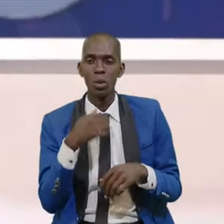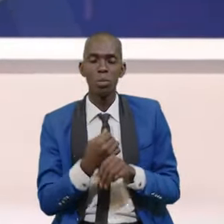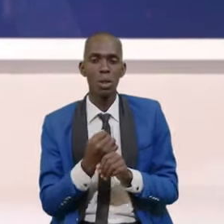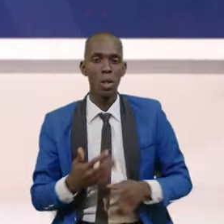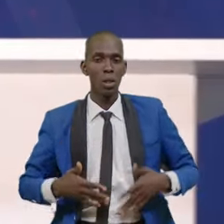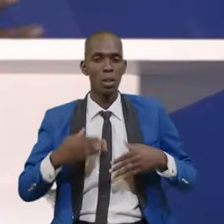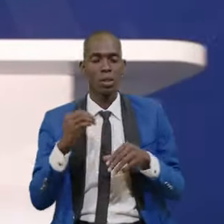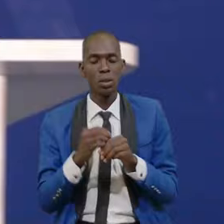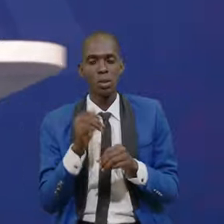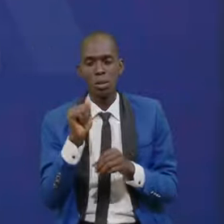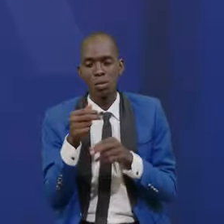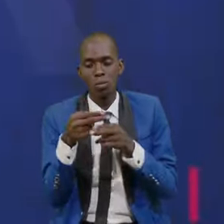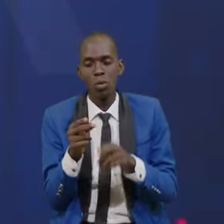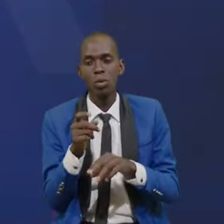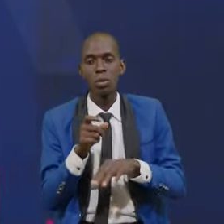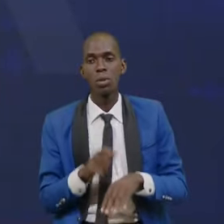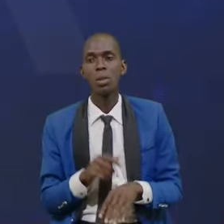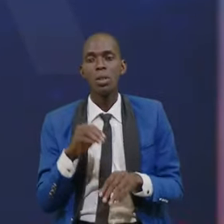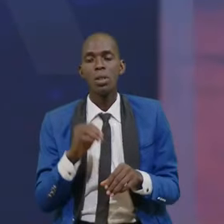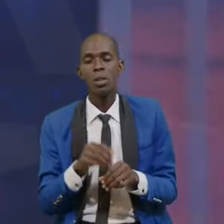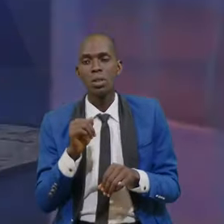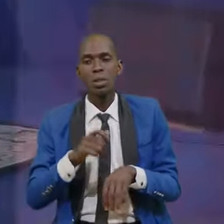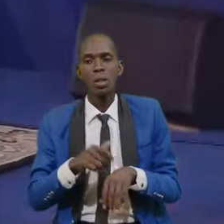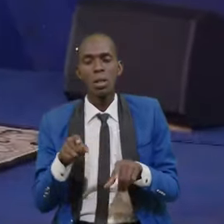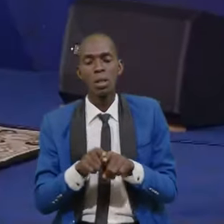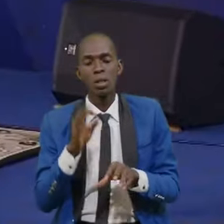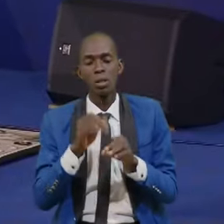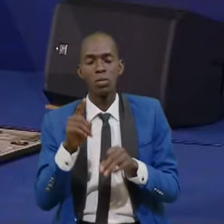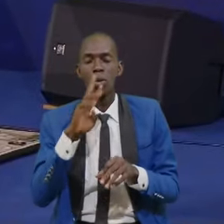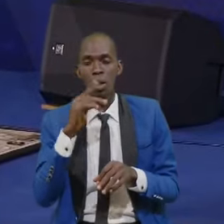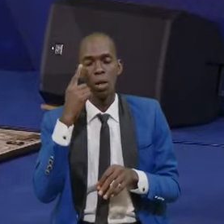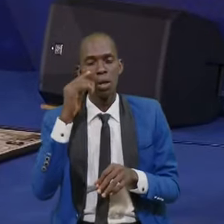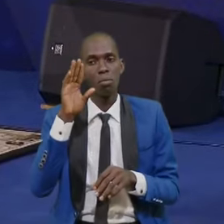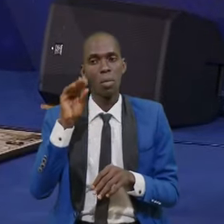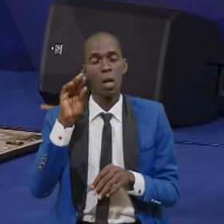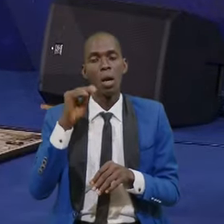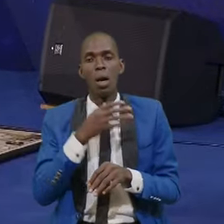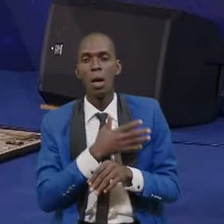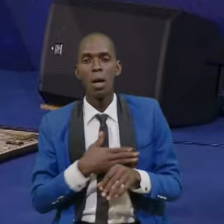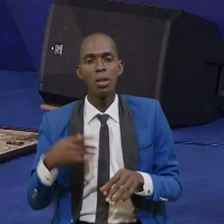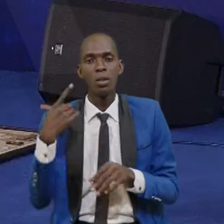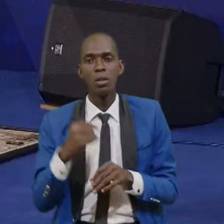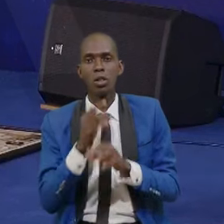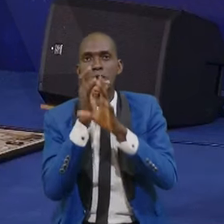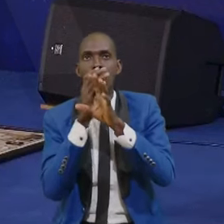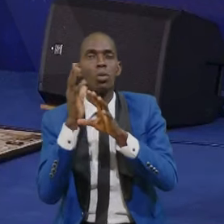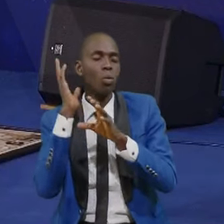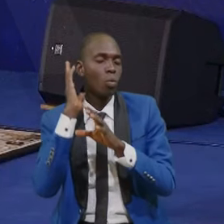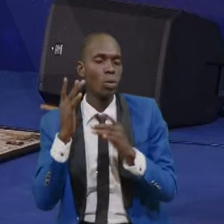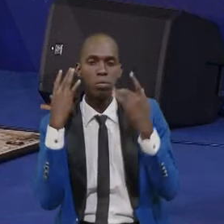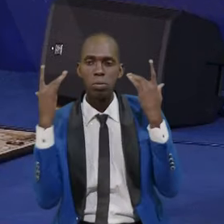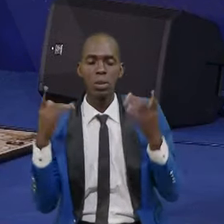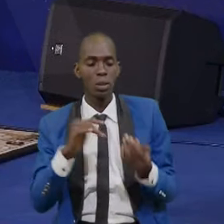a moment, as if you're blinking your eye, the trumpet will sound, and then the dead will cry, and we